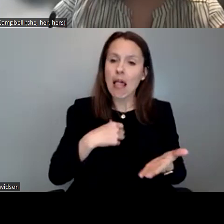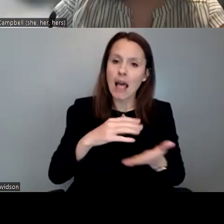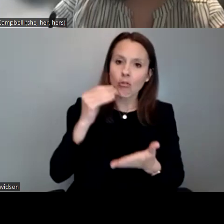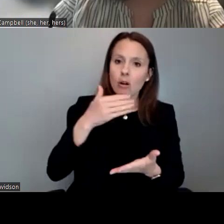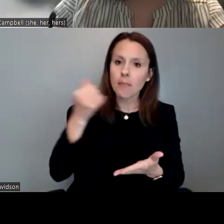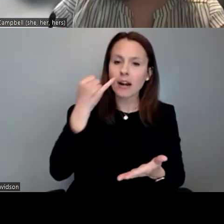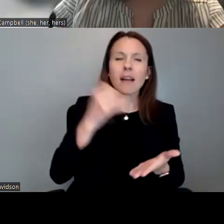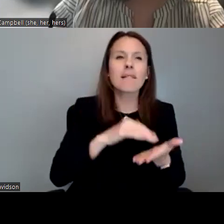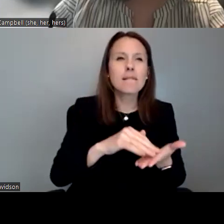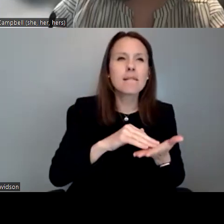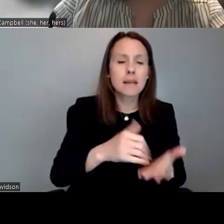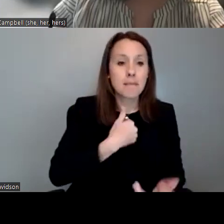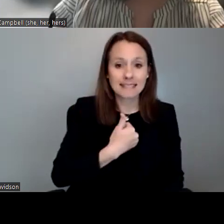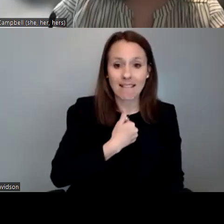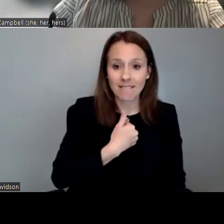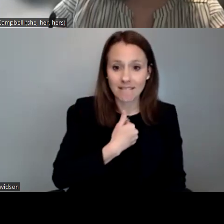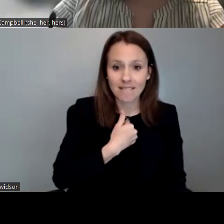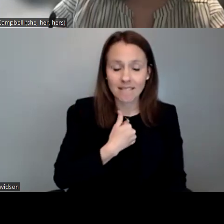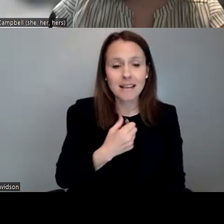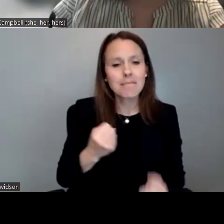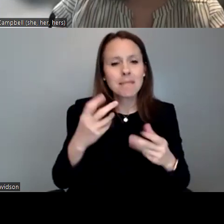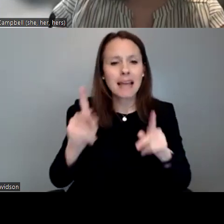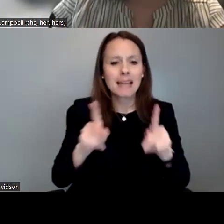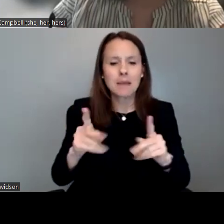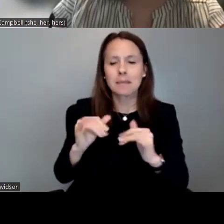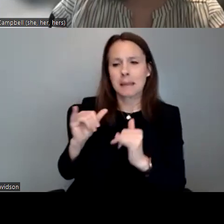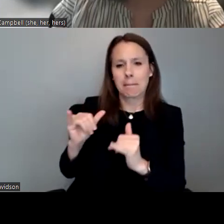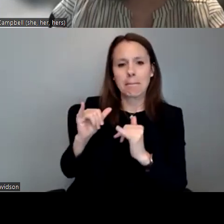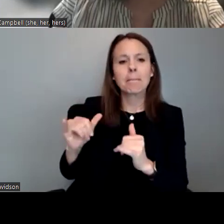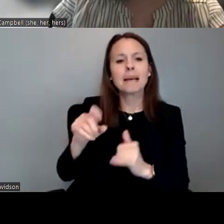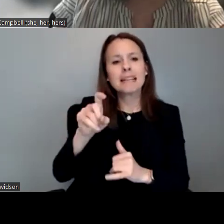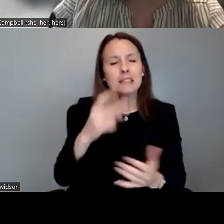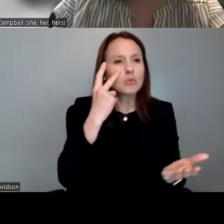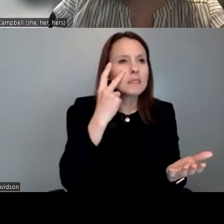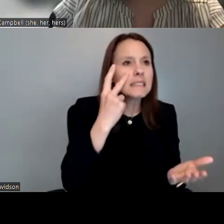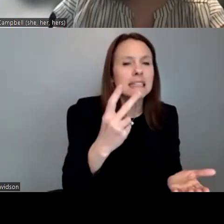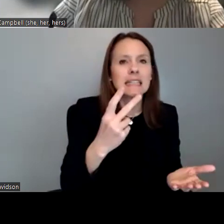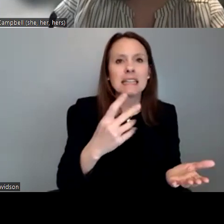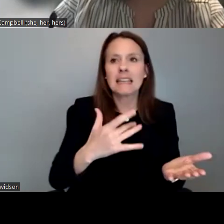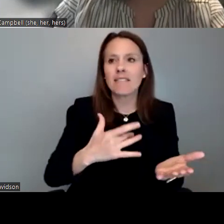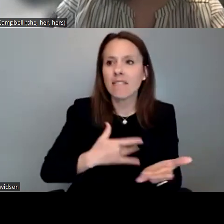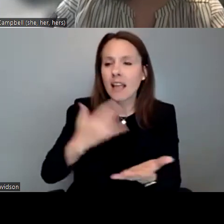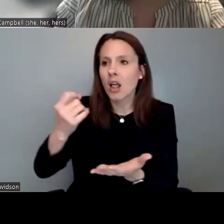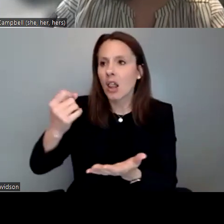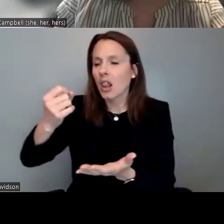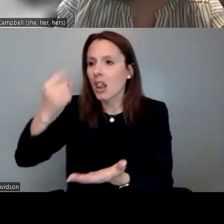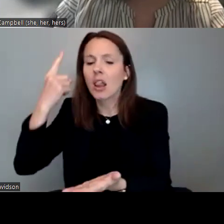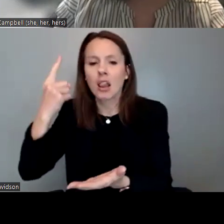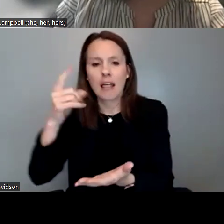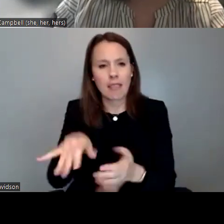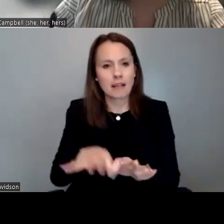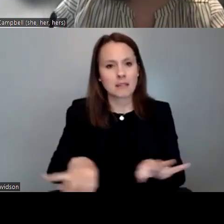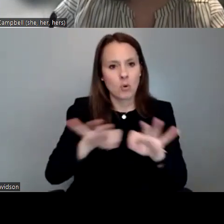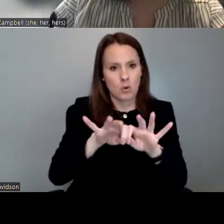for myself. And there's a lot of people like that, you know, they need to be able to see it and then you can grasp it better. And